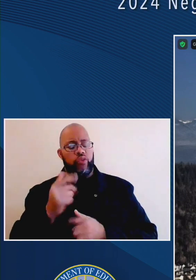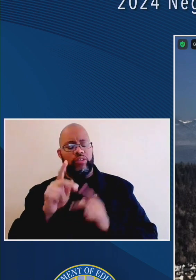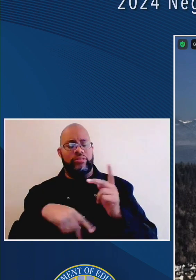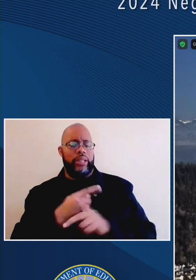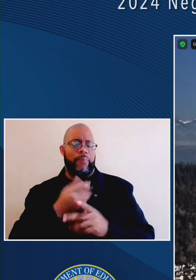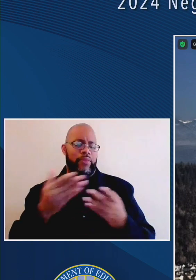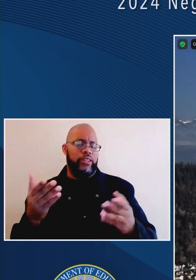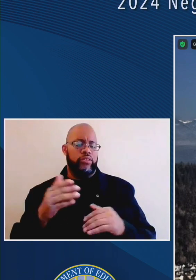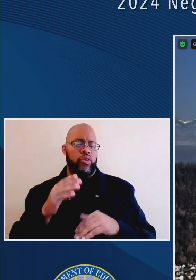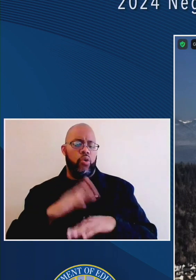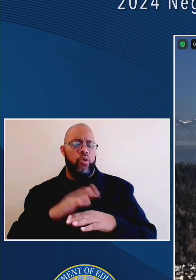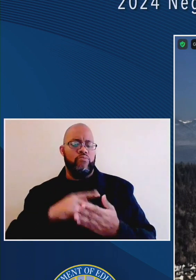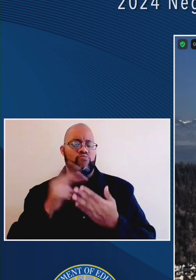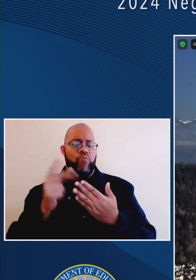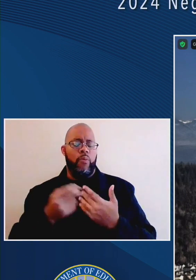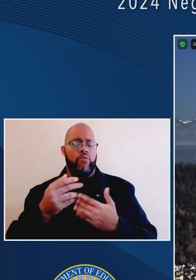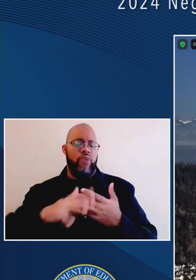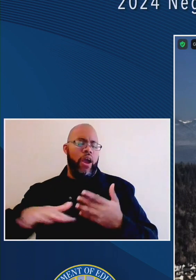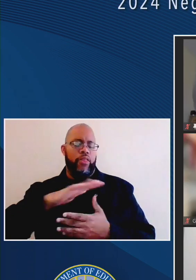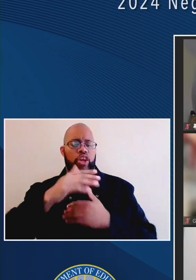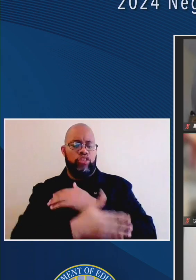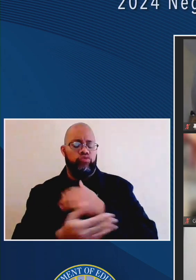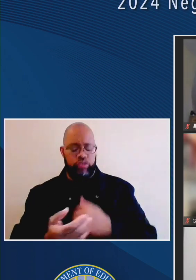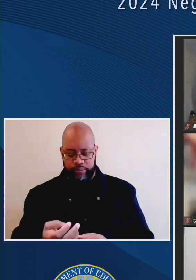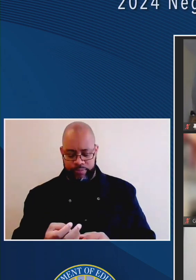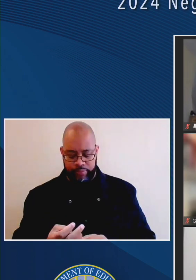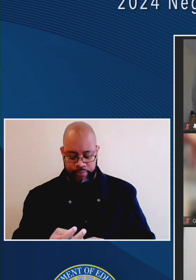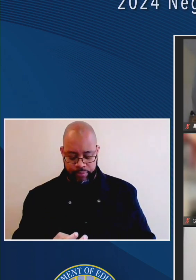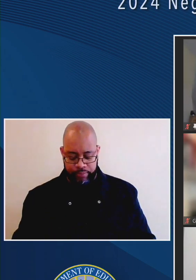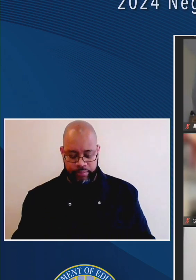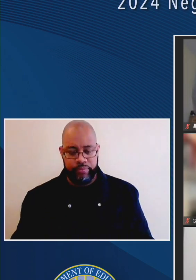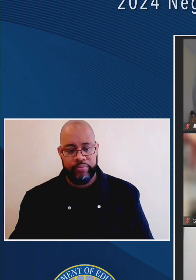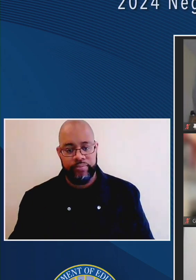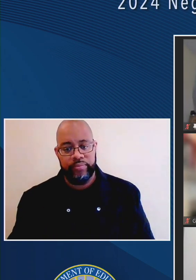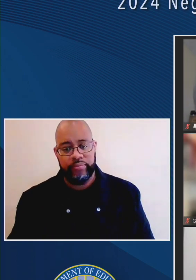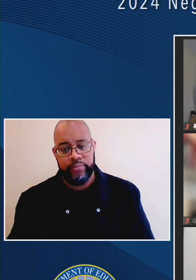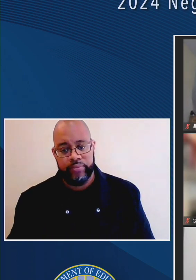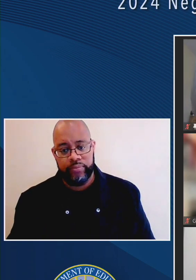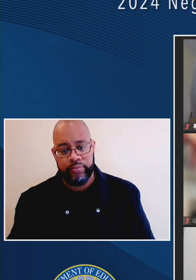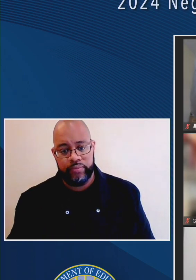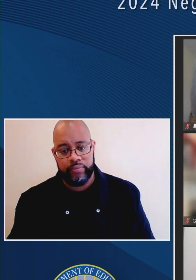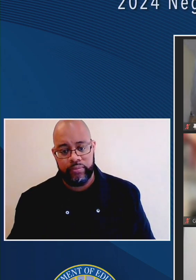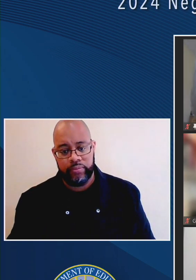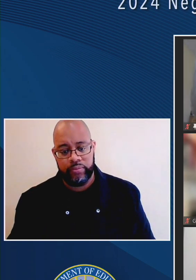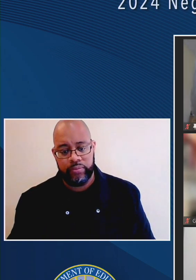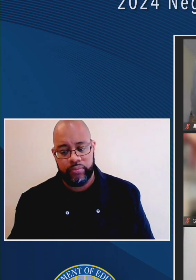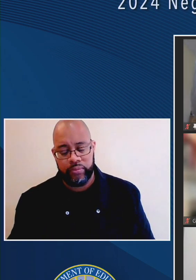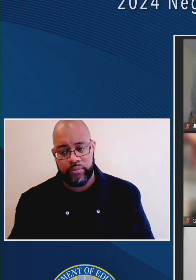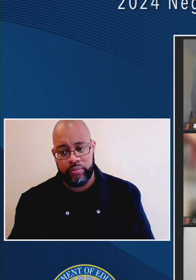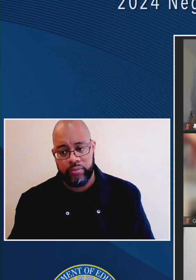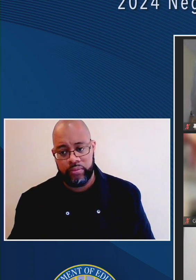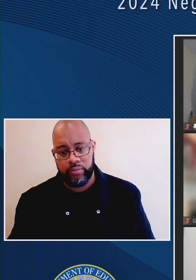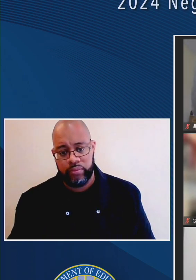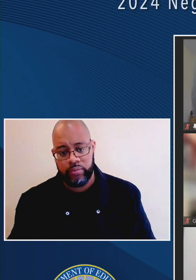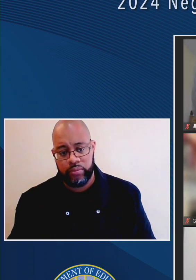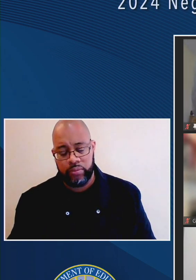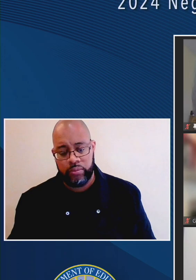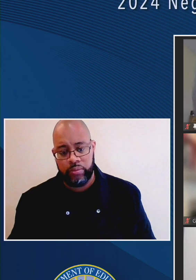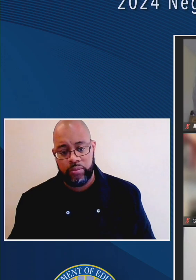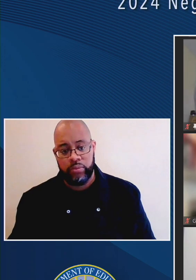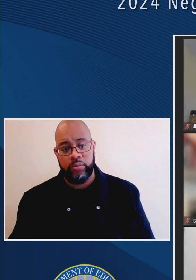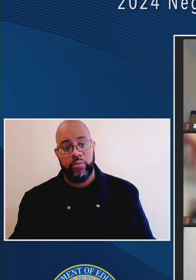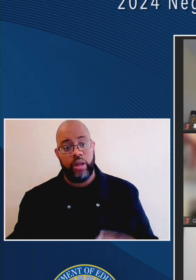all the other programmatic supports and interventions help increase student success, increase adolescent development and growth. We've